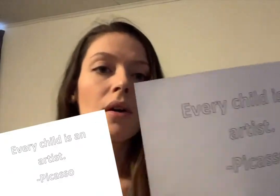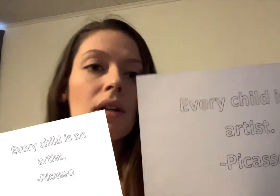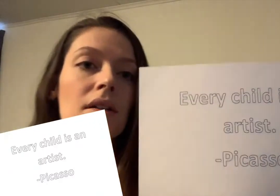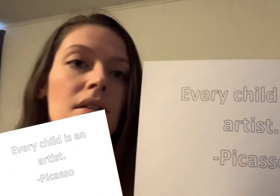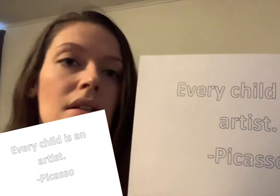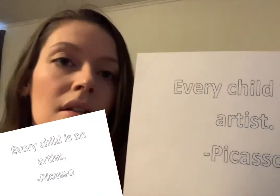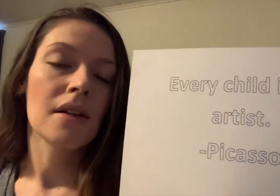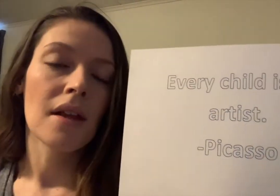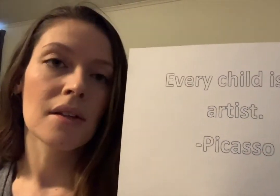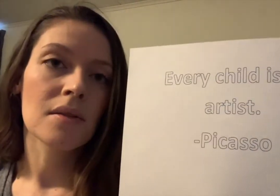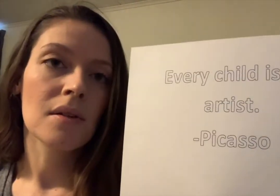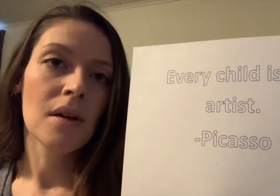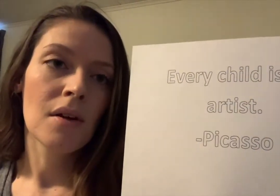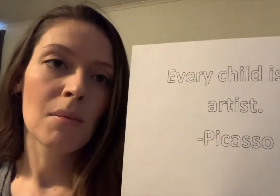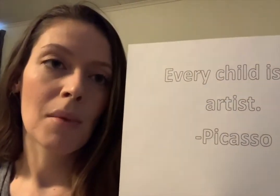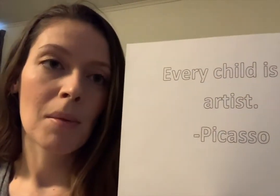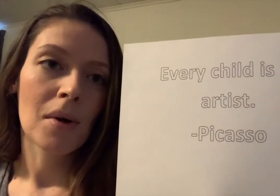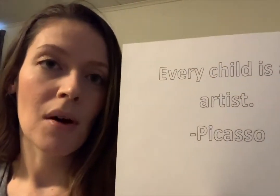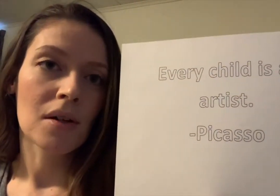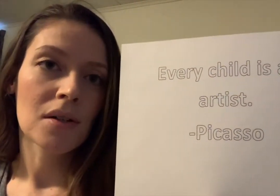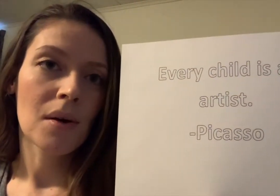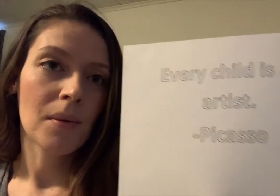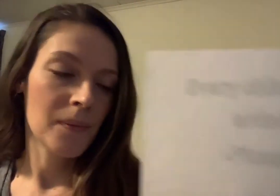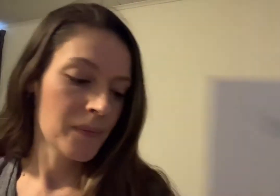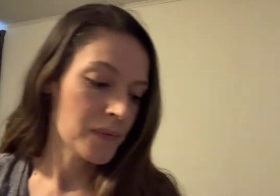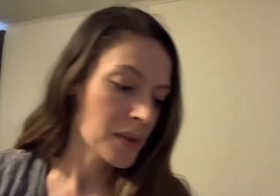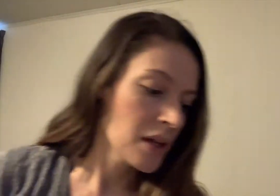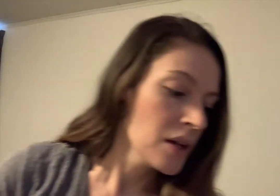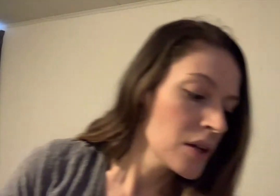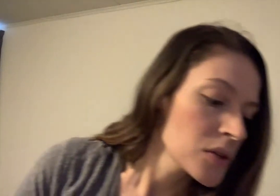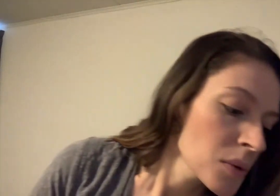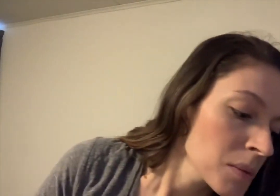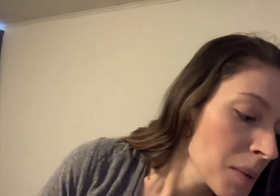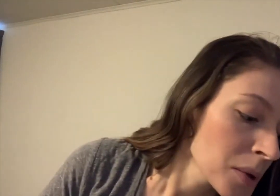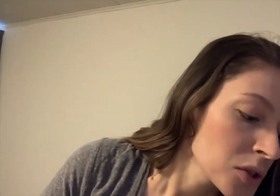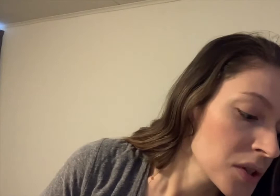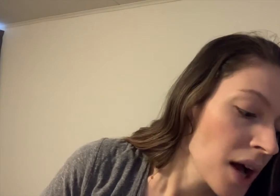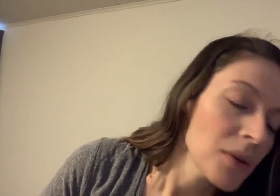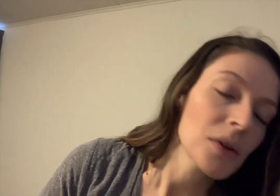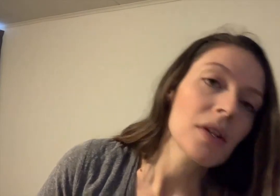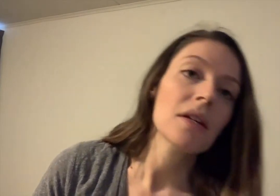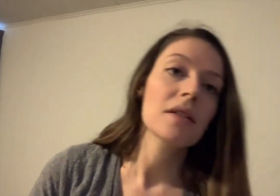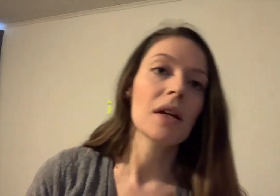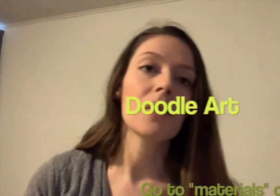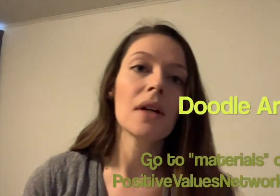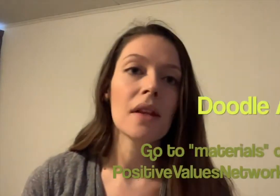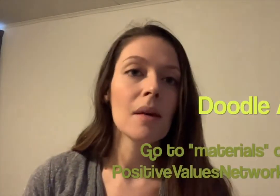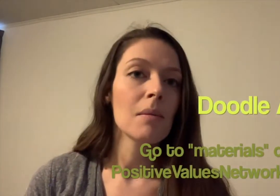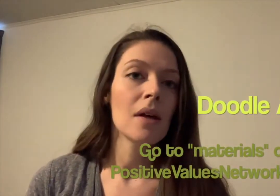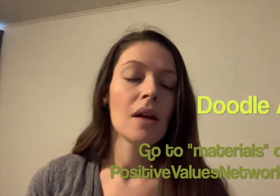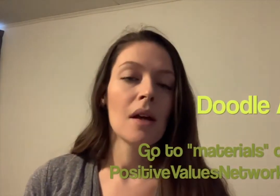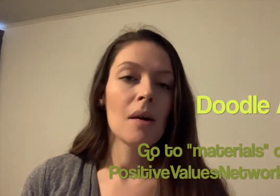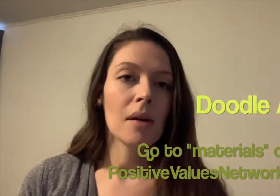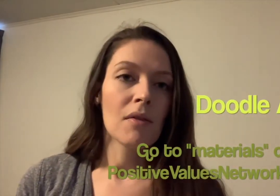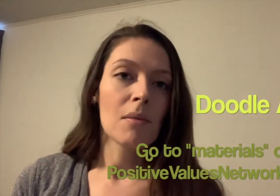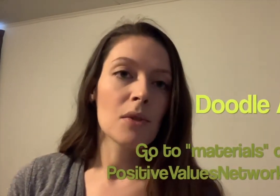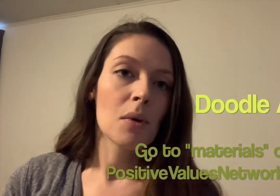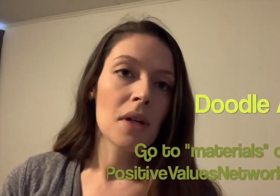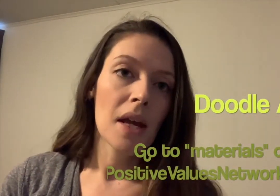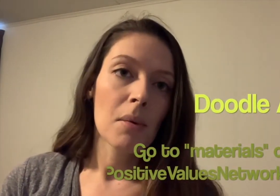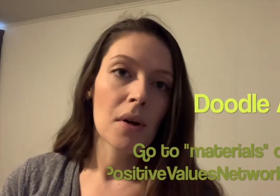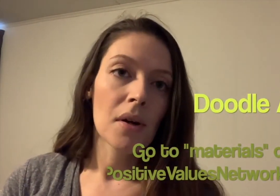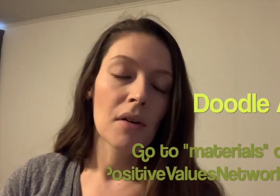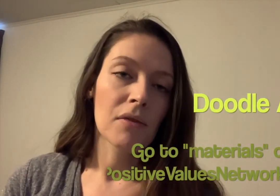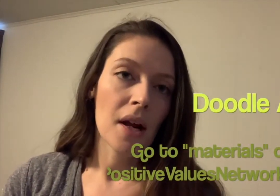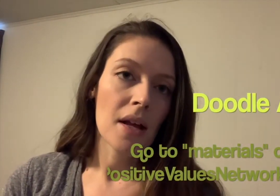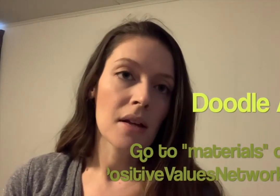is an artist, and that's by Picasso. So remember, just color these, decorate them, give them to